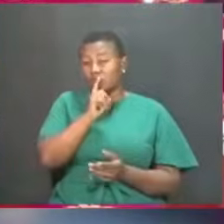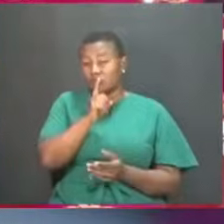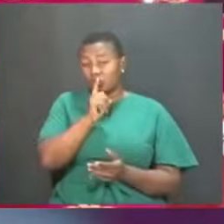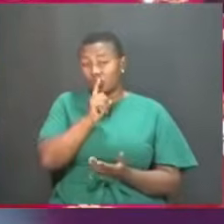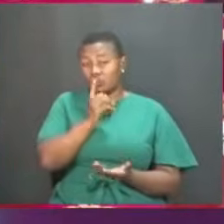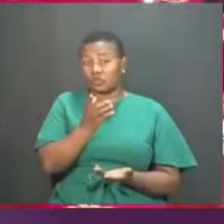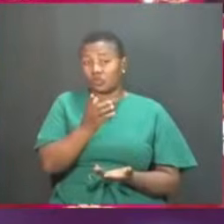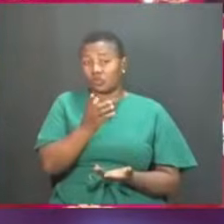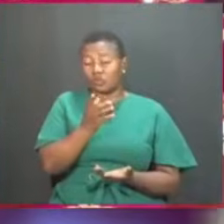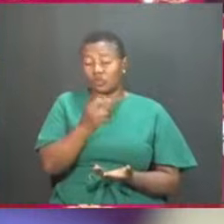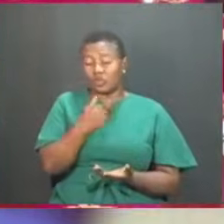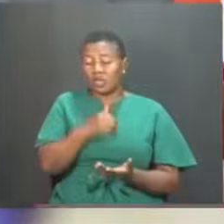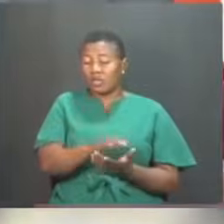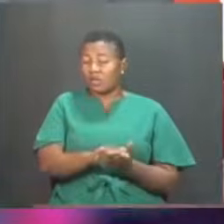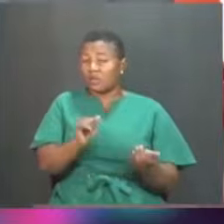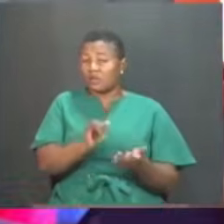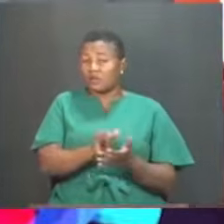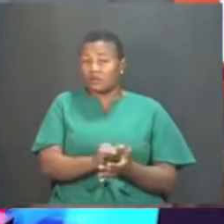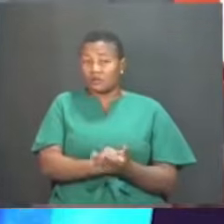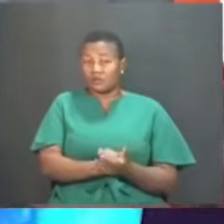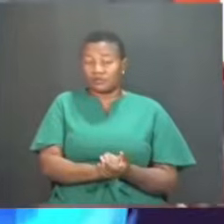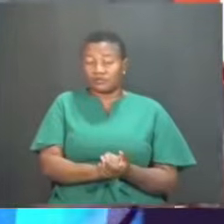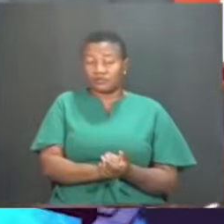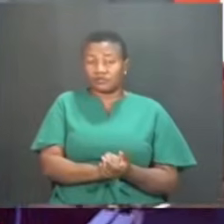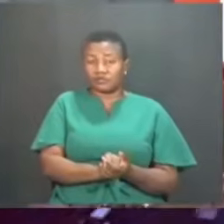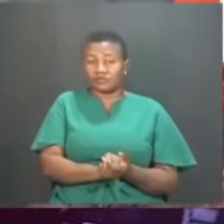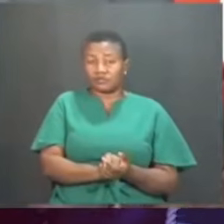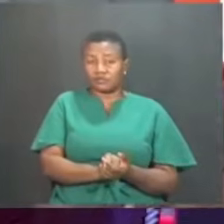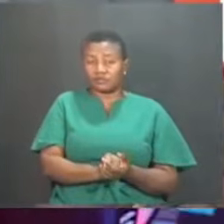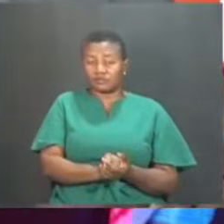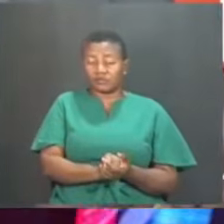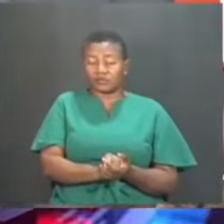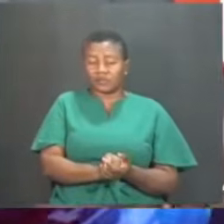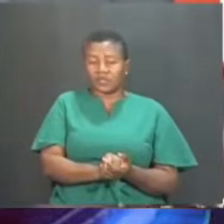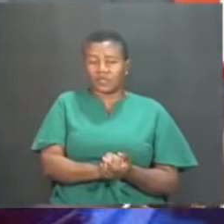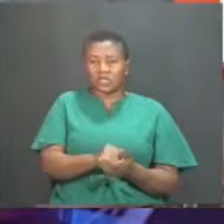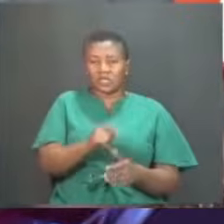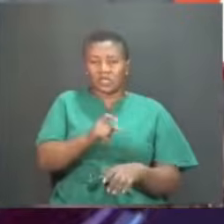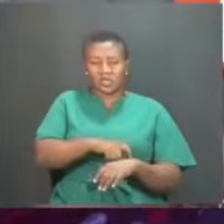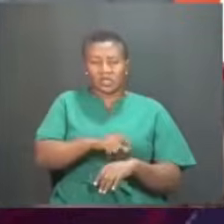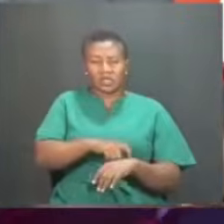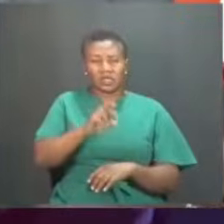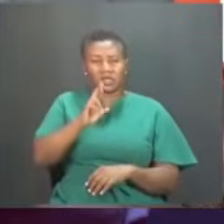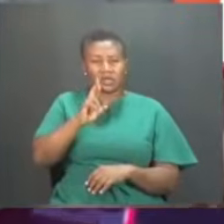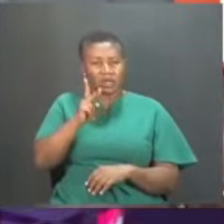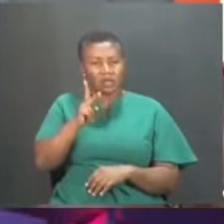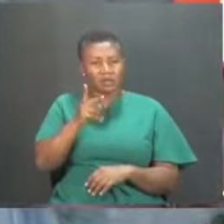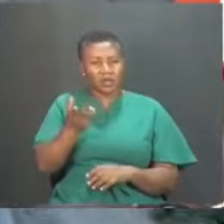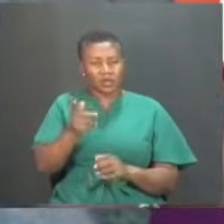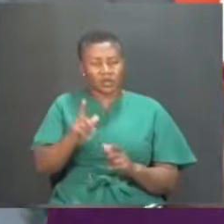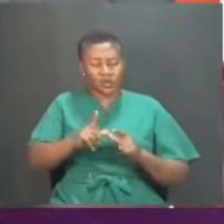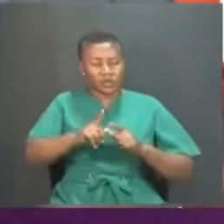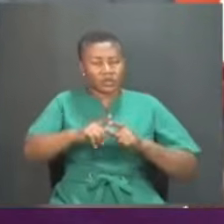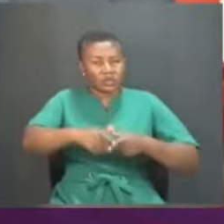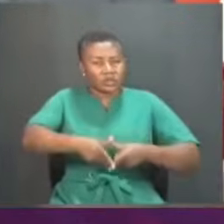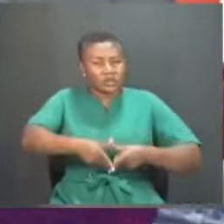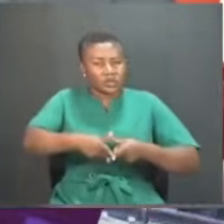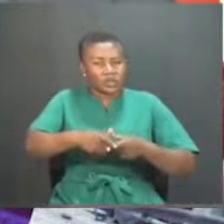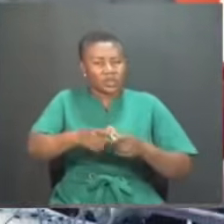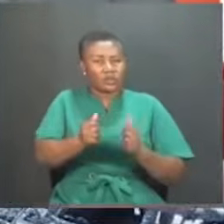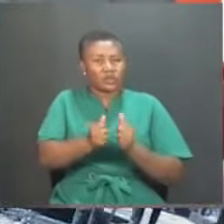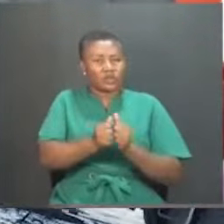Mr. Speaker, I believe that, like Honorable Puziga said, it is time that we decentralize to the